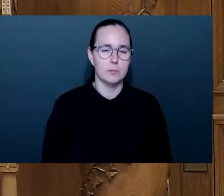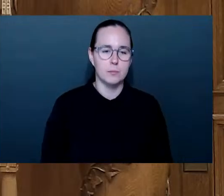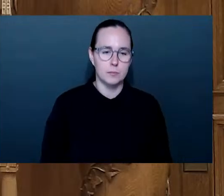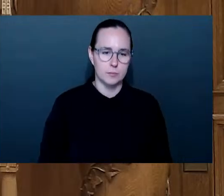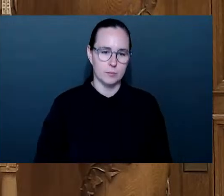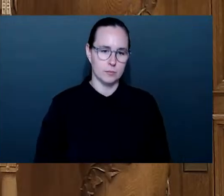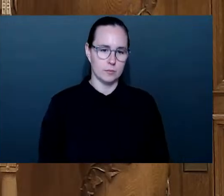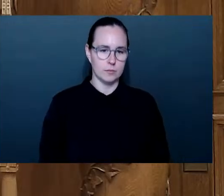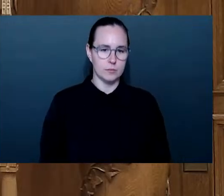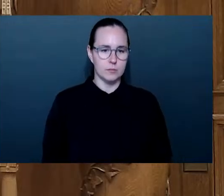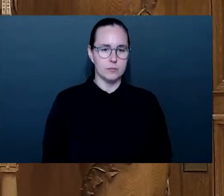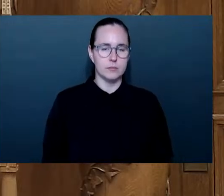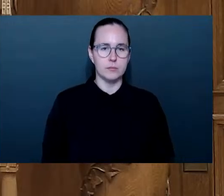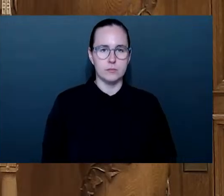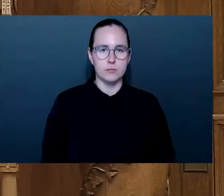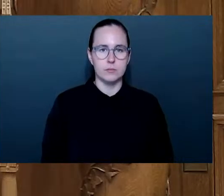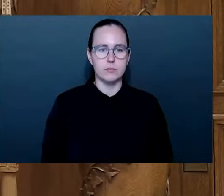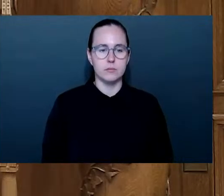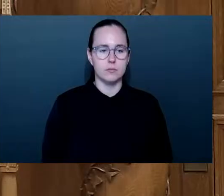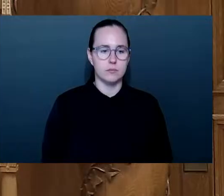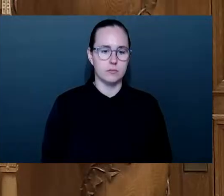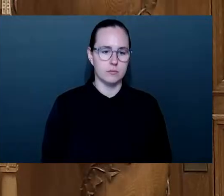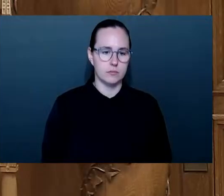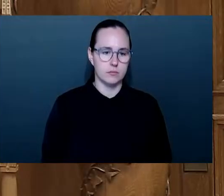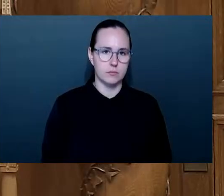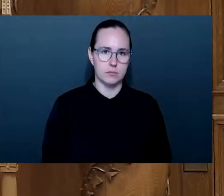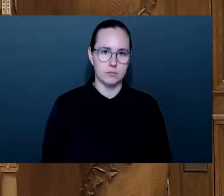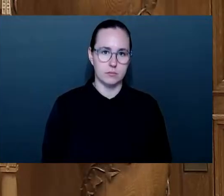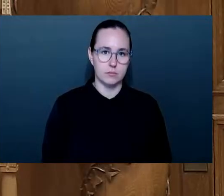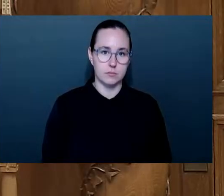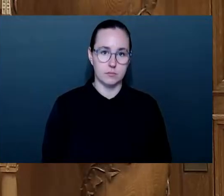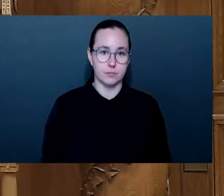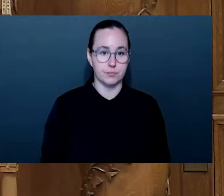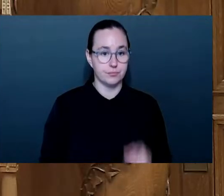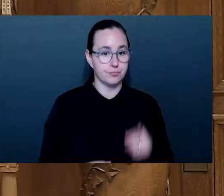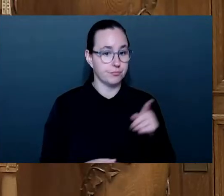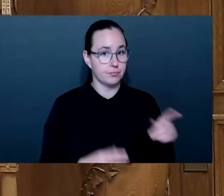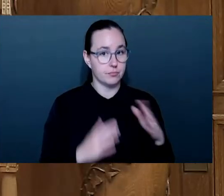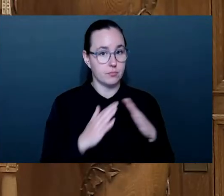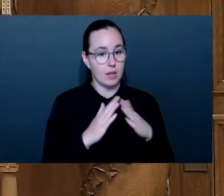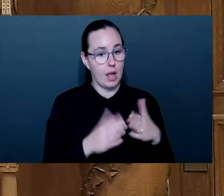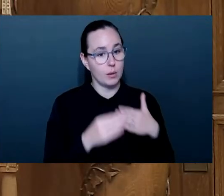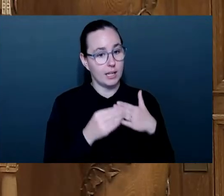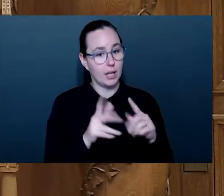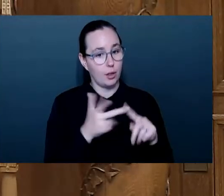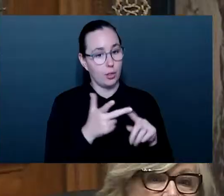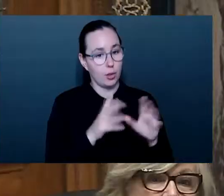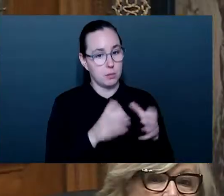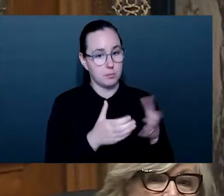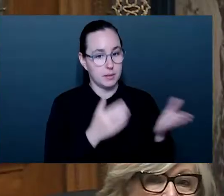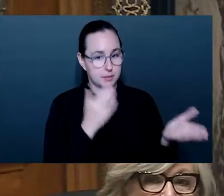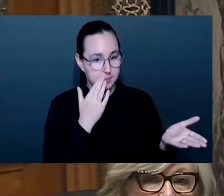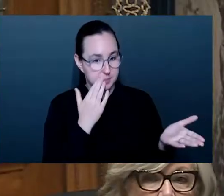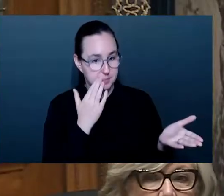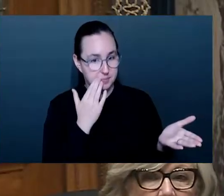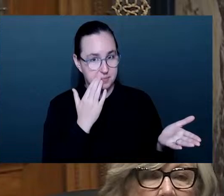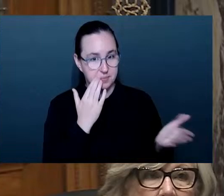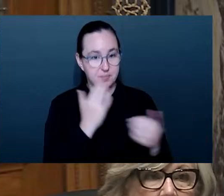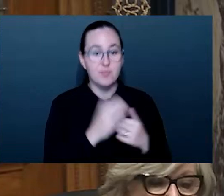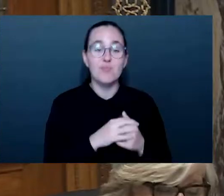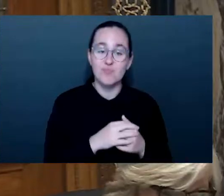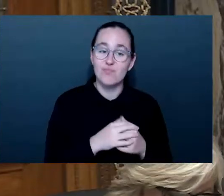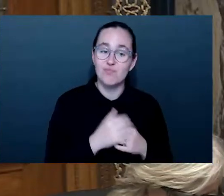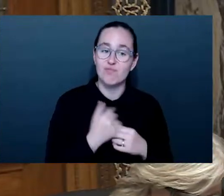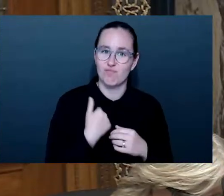House Leader of the Third Party. Thank you, Mr. Speaker. It's my honor to welcome students from Main Island School. These